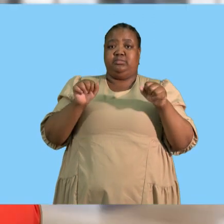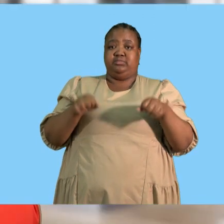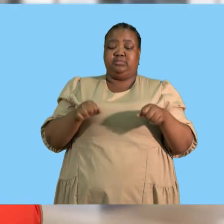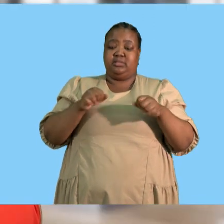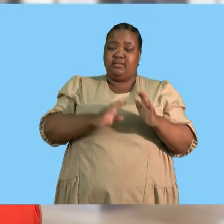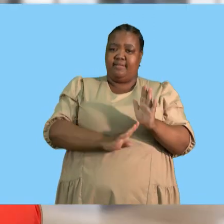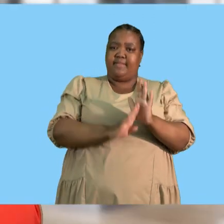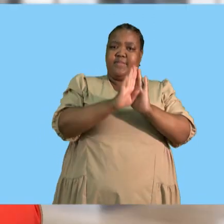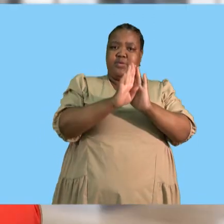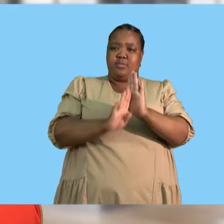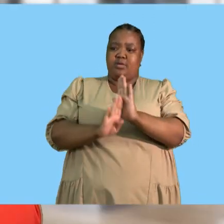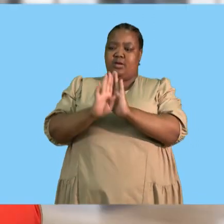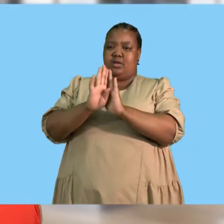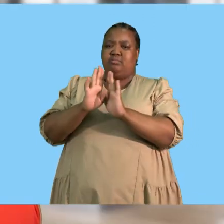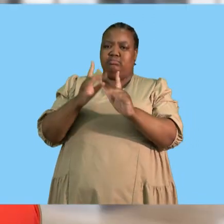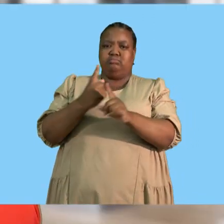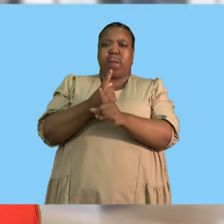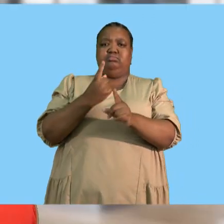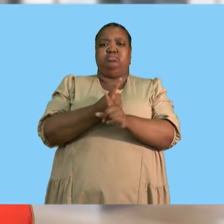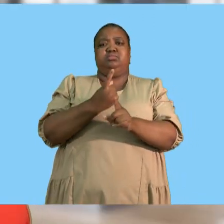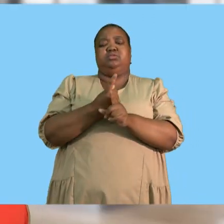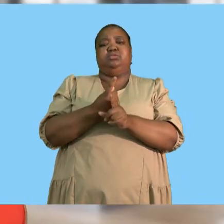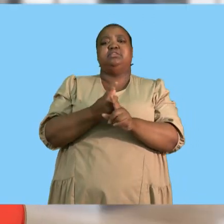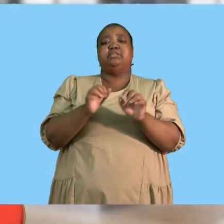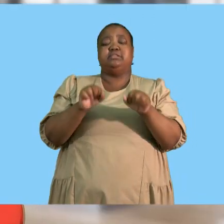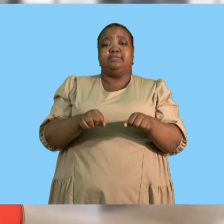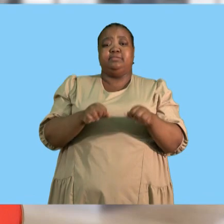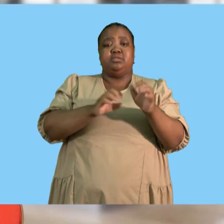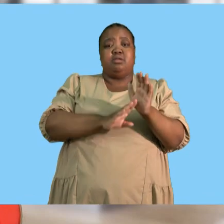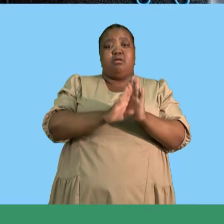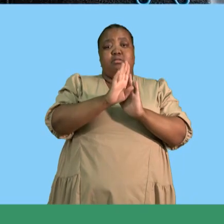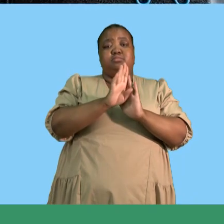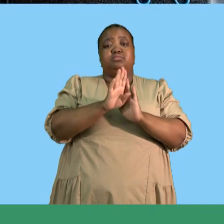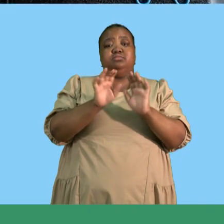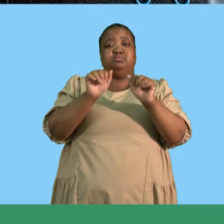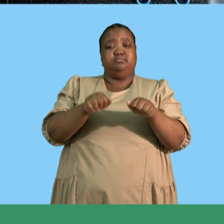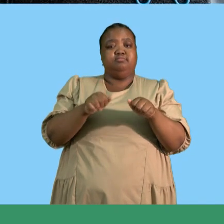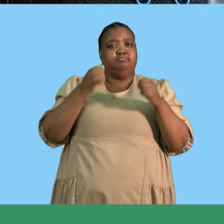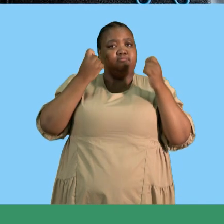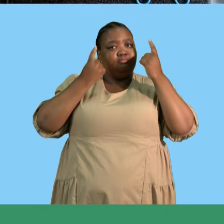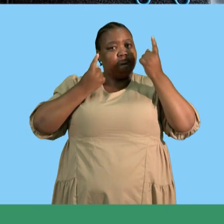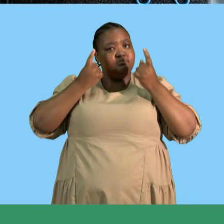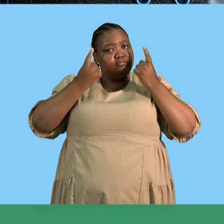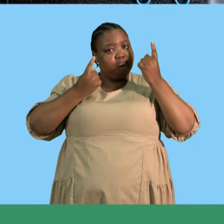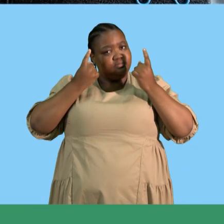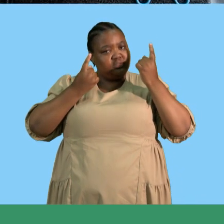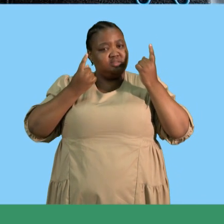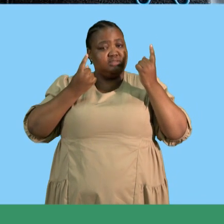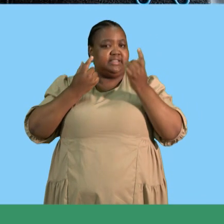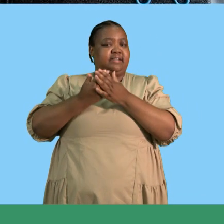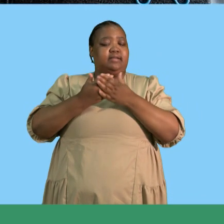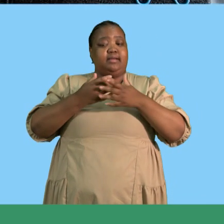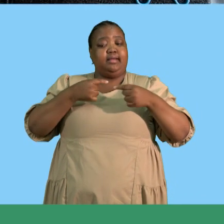to have room for improvement. Now, there are certain areas of improvement that you can consider